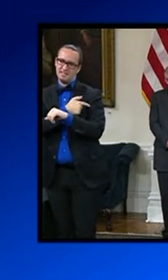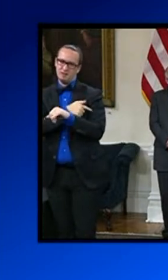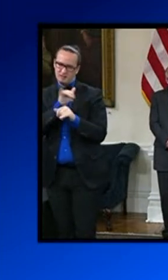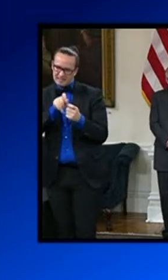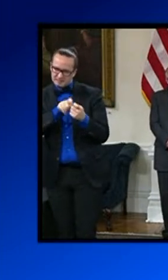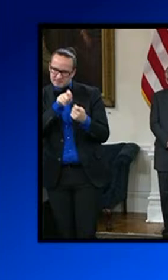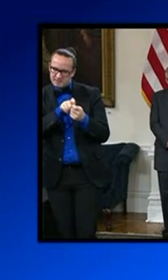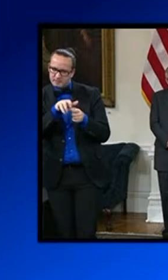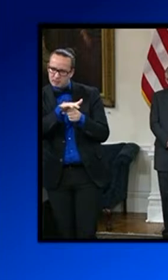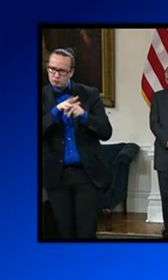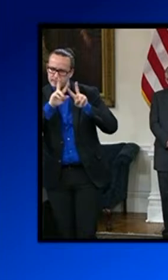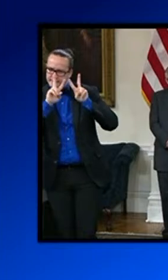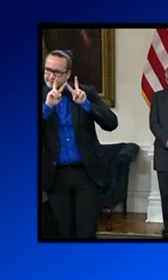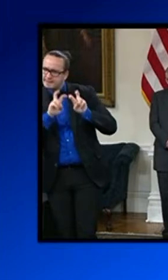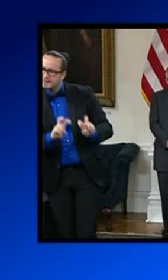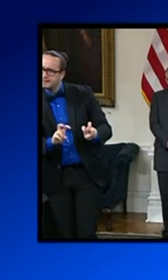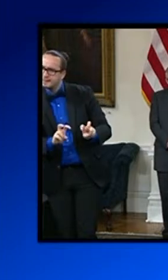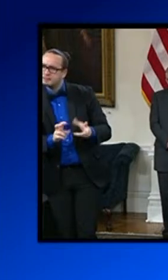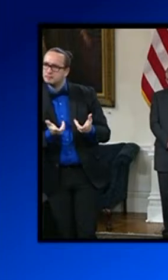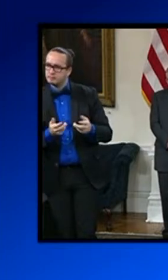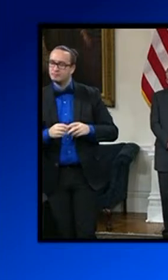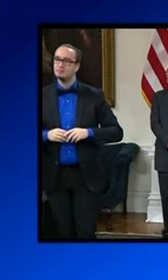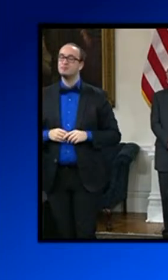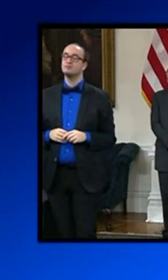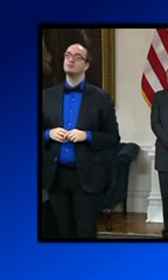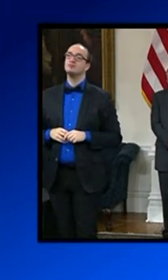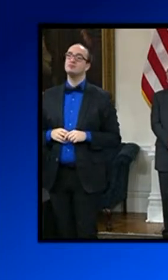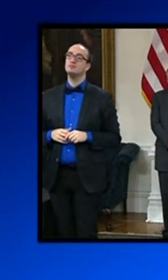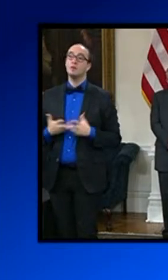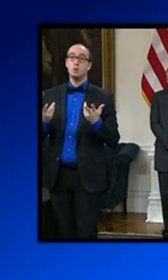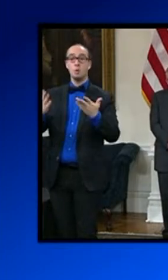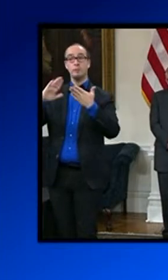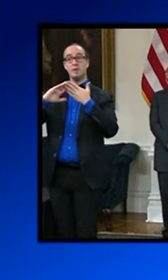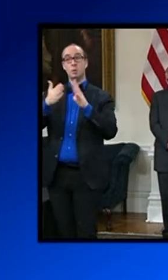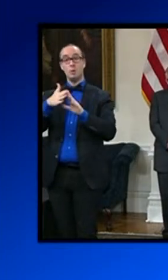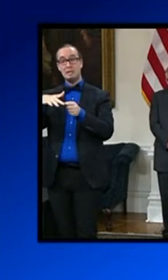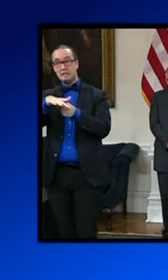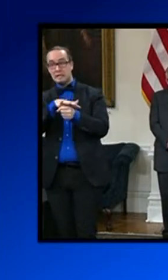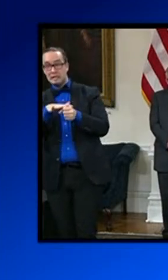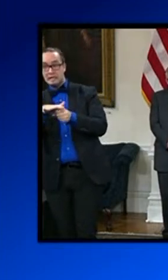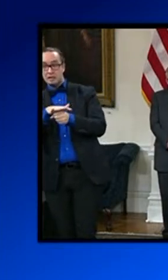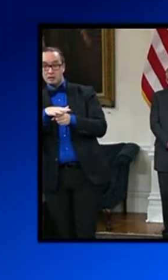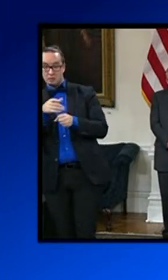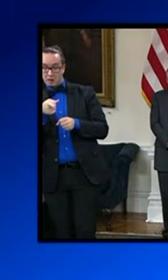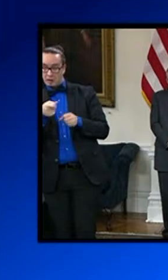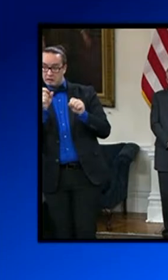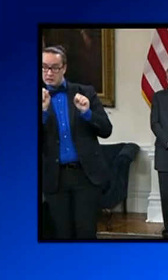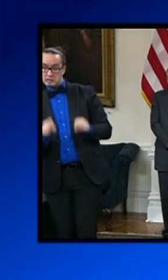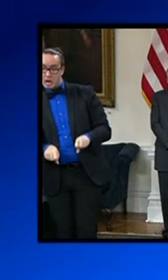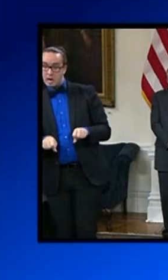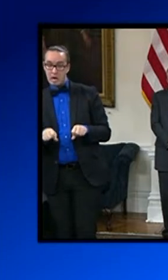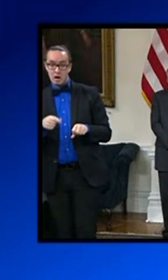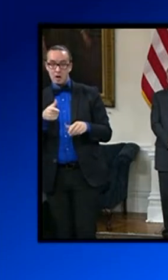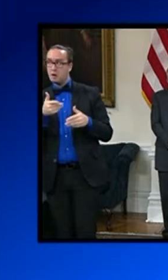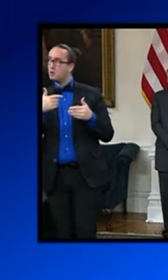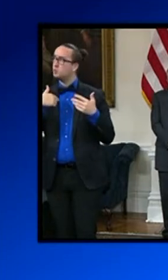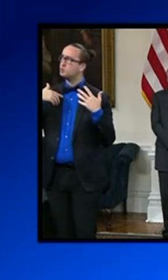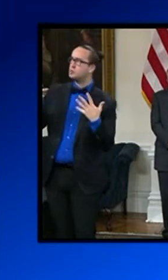capabilities and capacities of the community as outlined in their proposal, capabilities and capacities